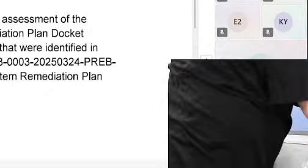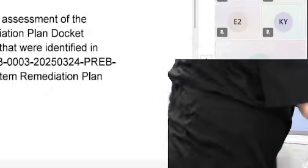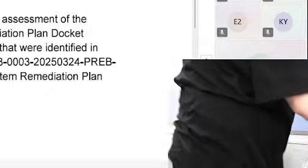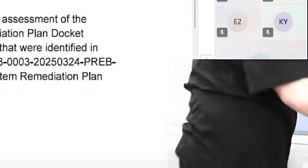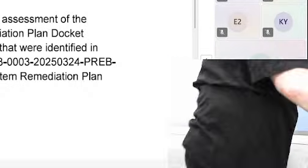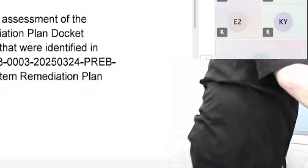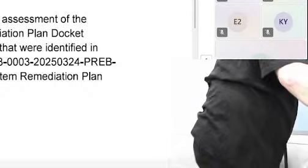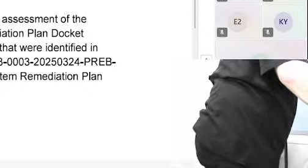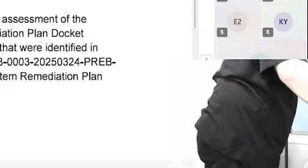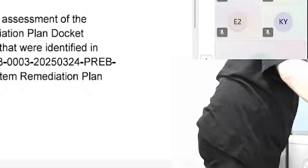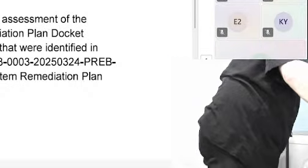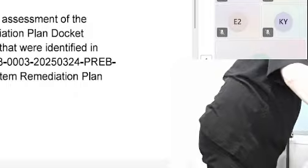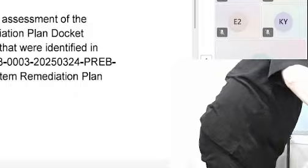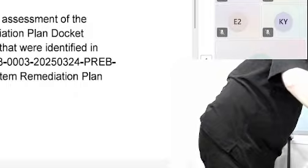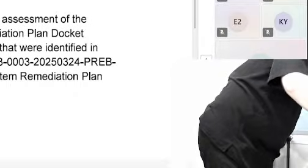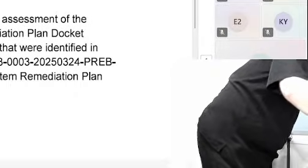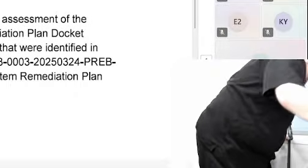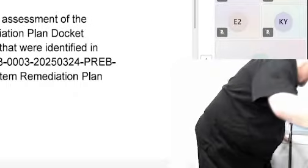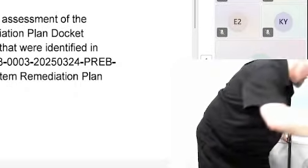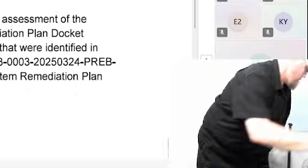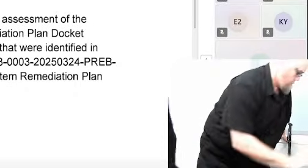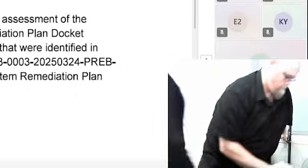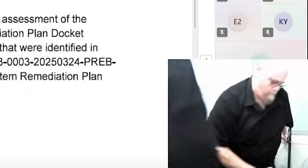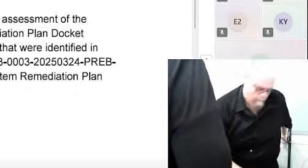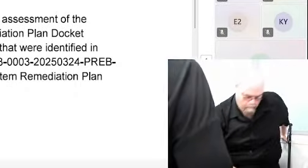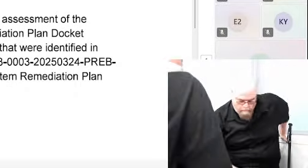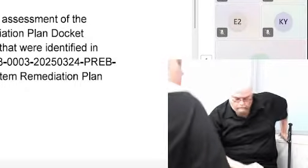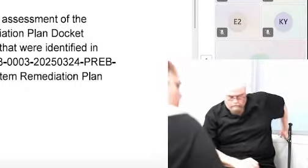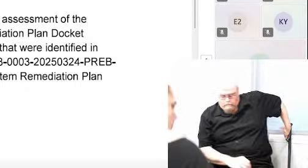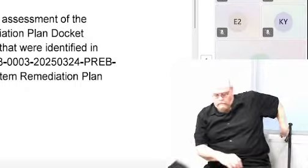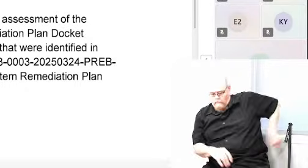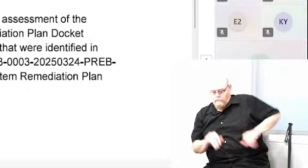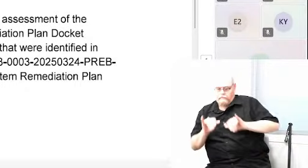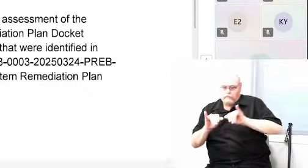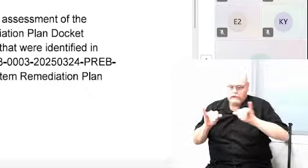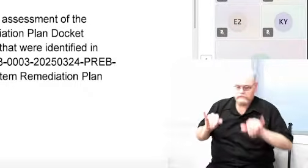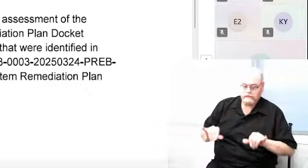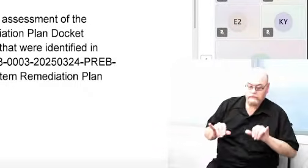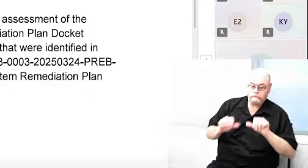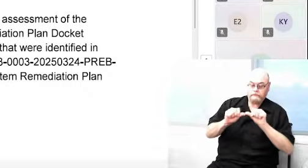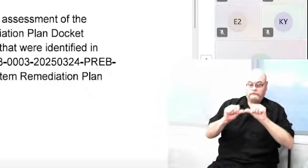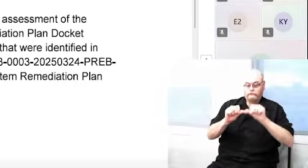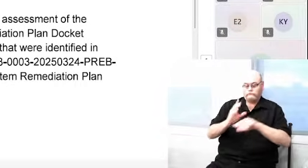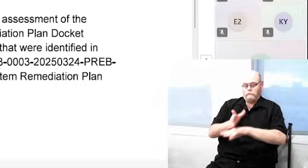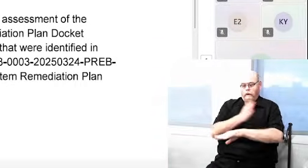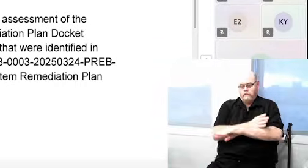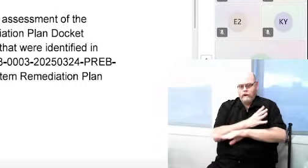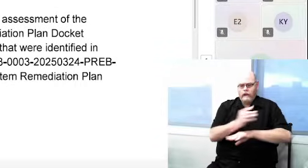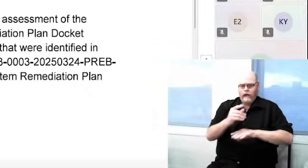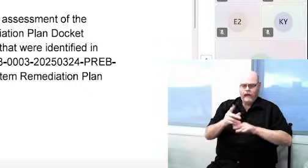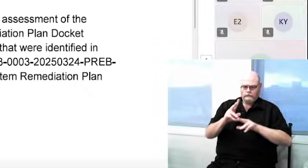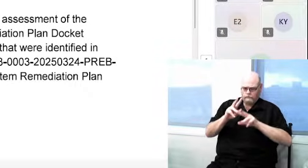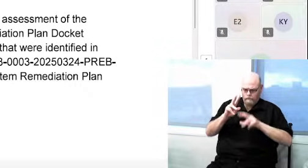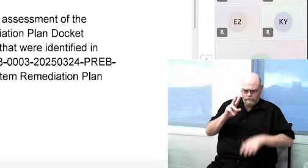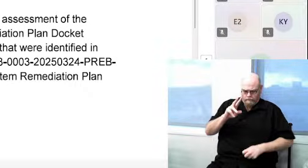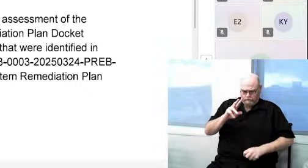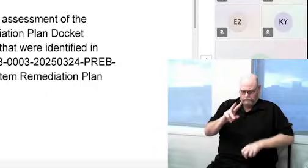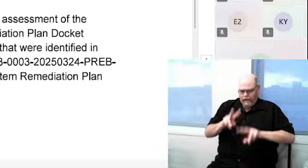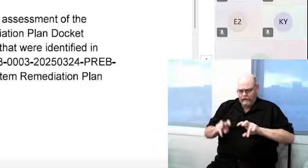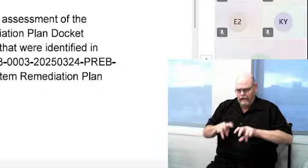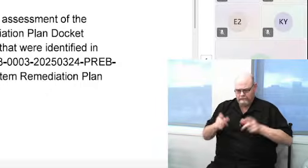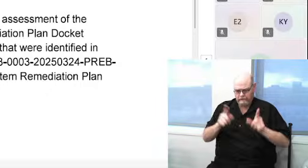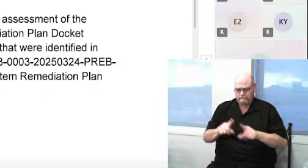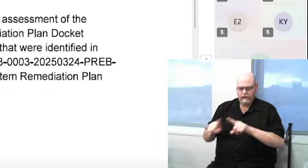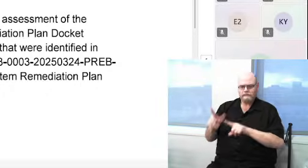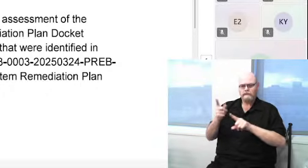As the system continue being upgraded, and as the system continue having events, we continue